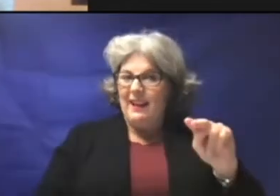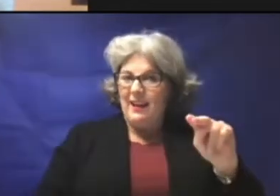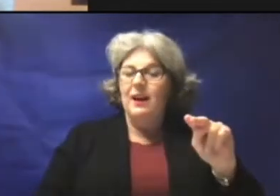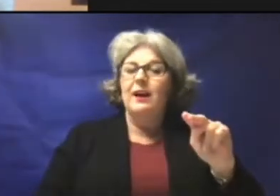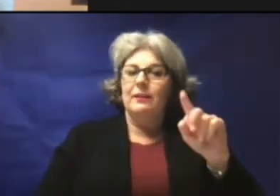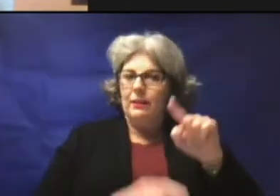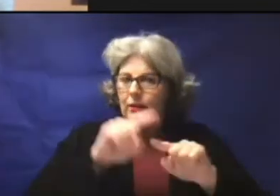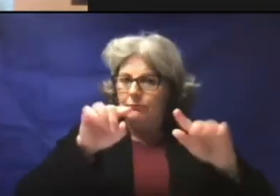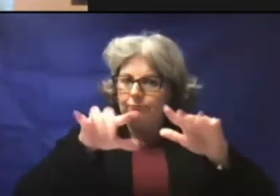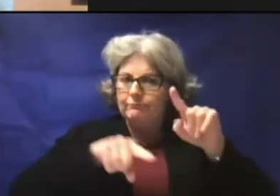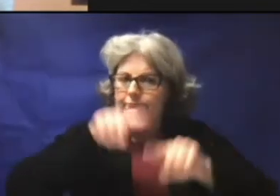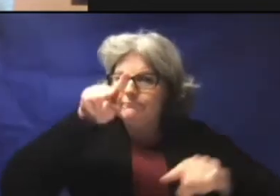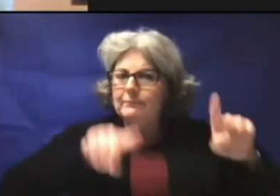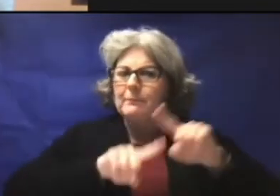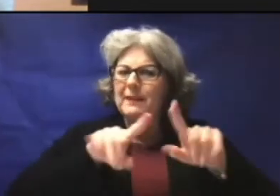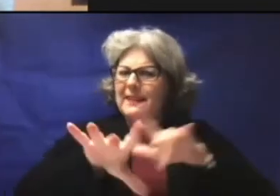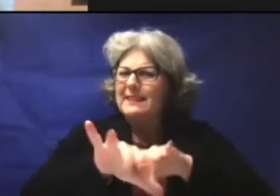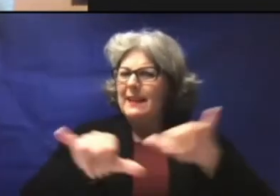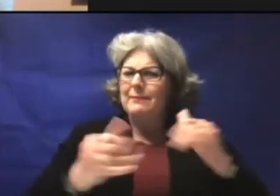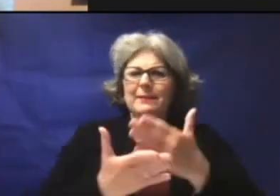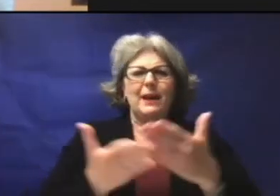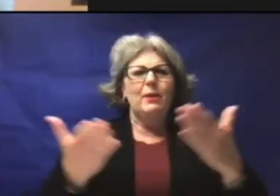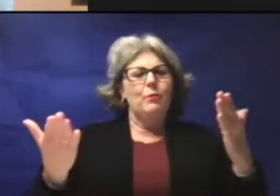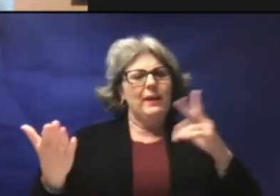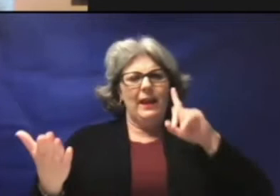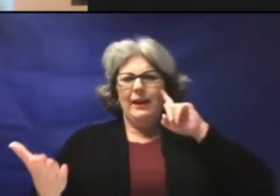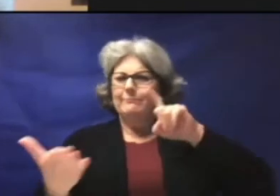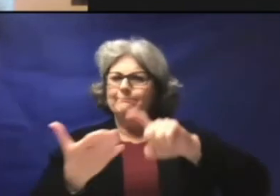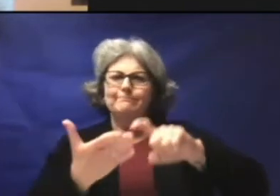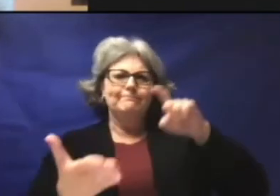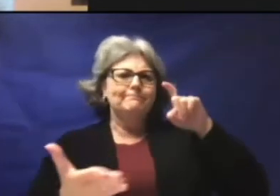But at the same time, we have seen,